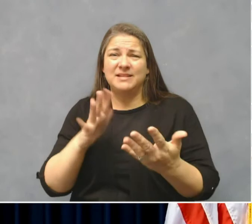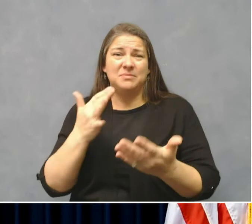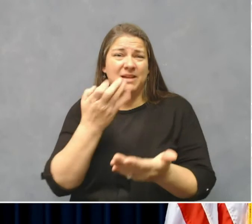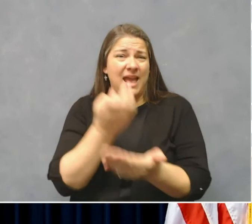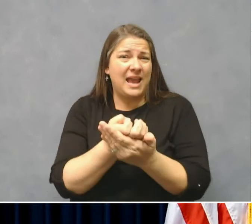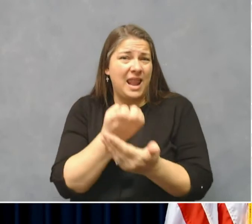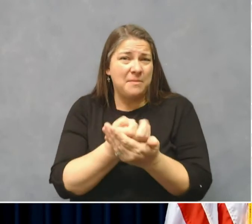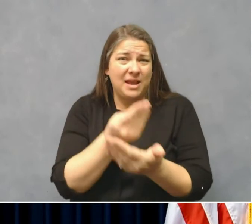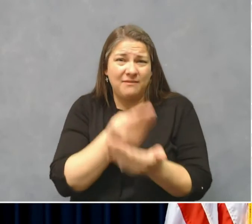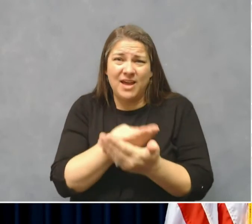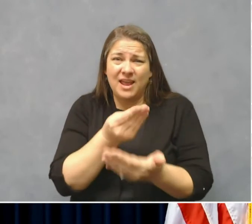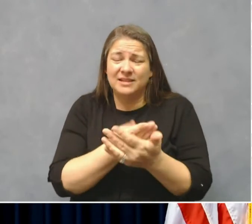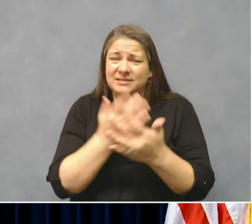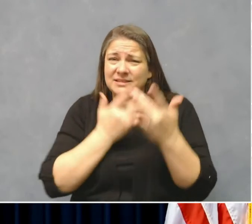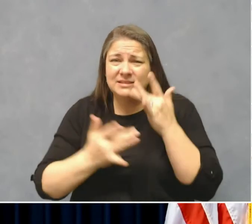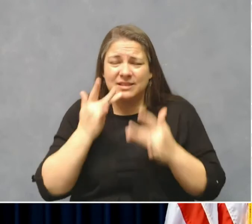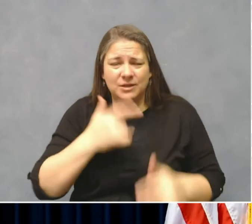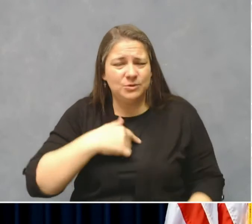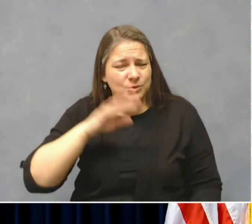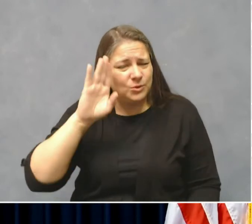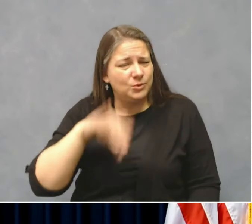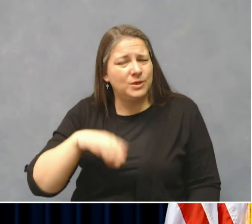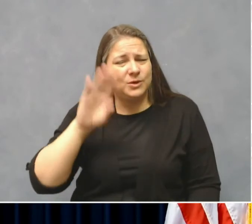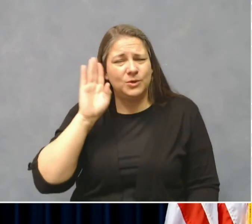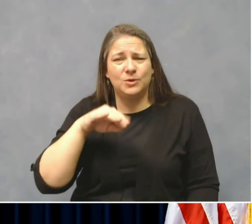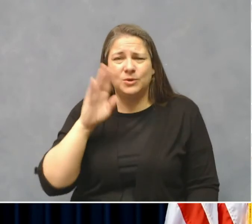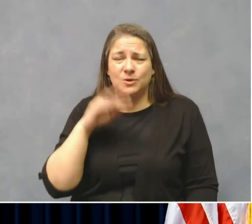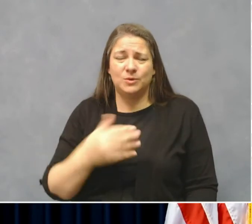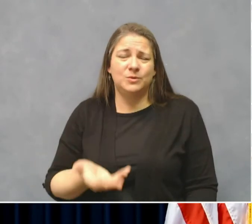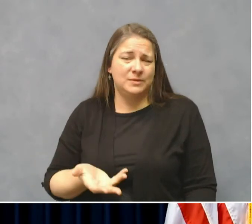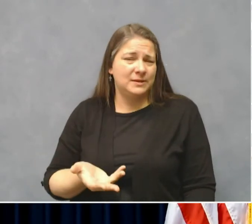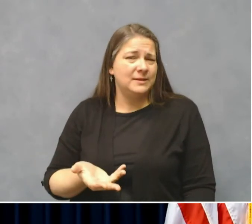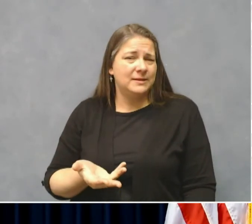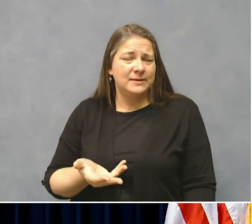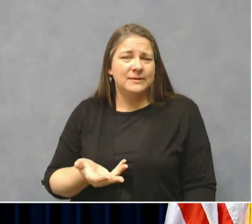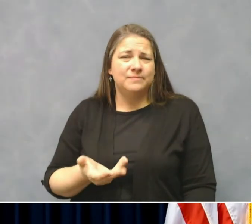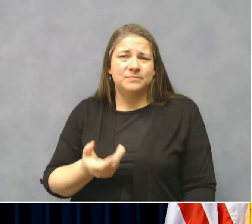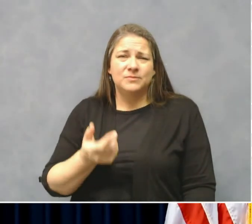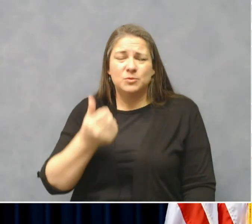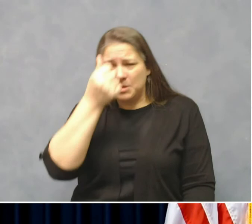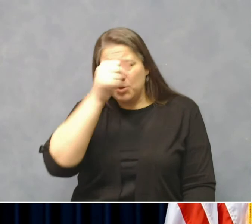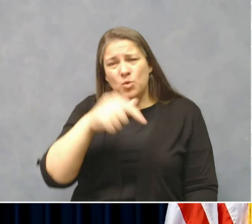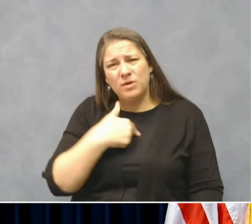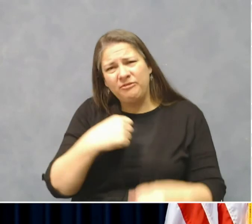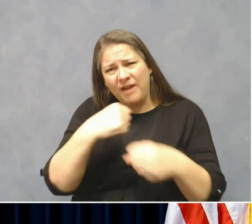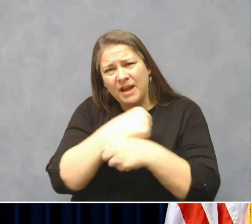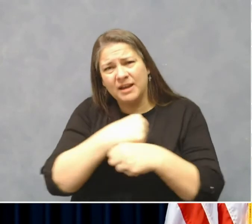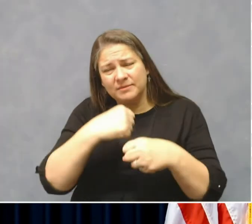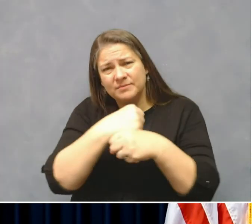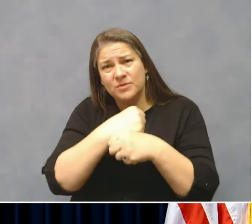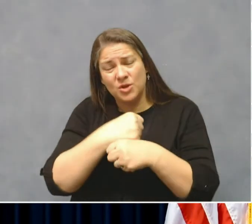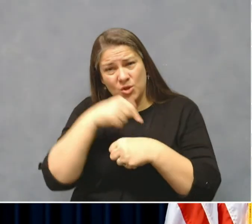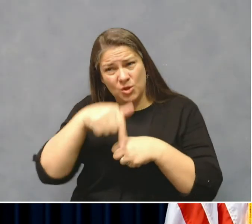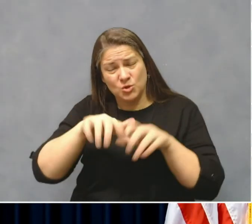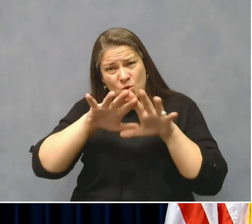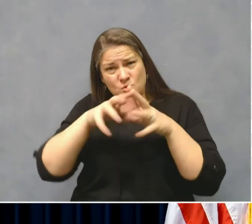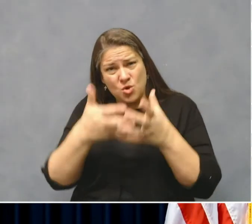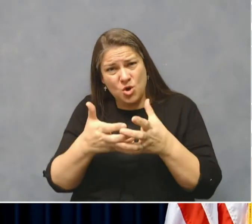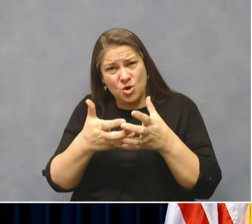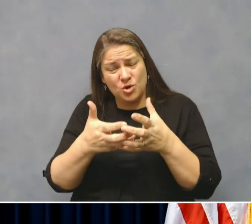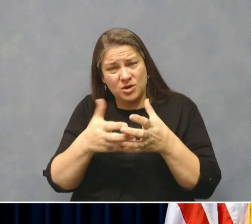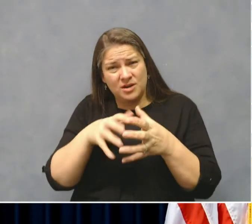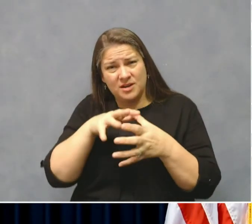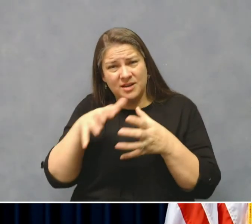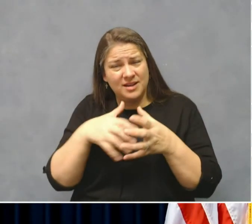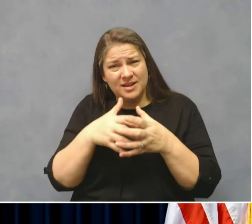devastation. And just remember that we are fighting a worldwide health pandemic that has almost